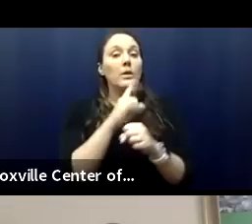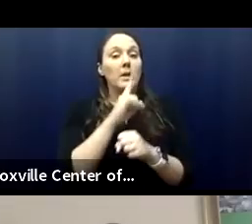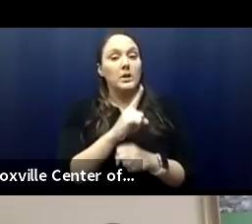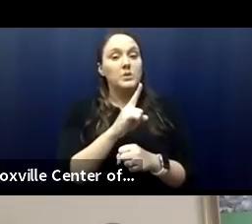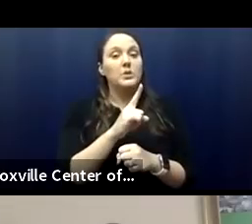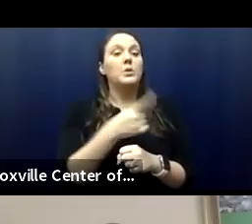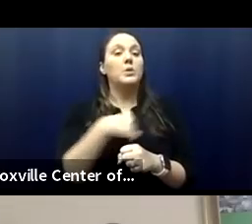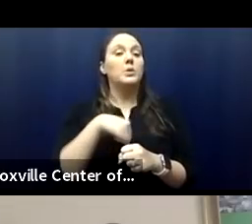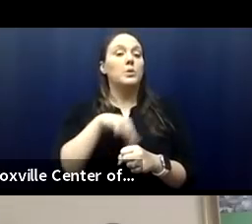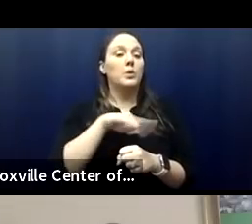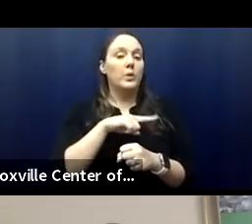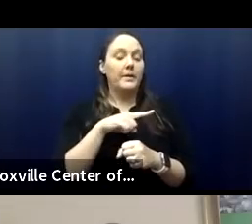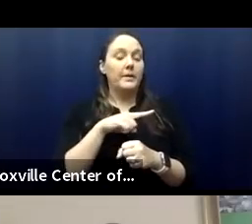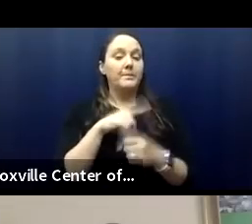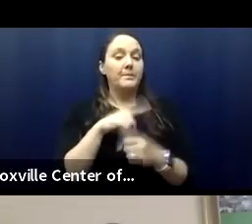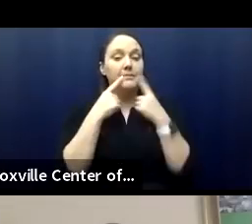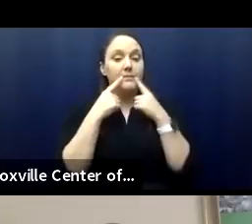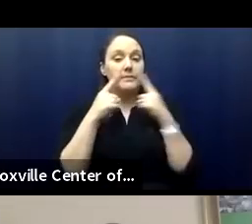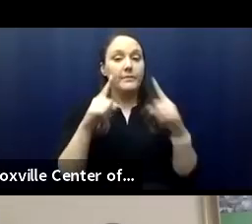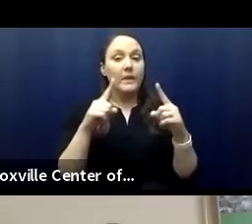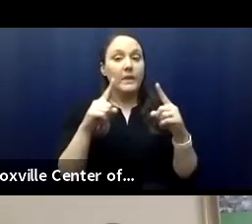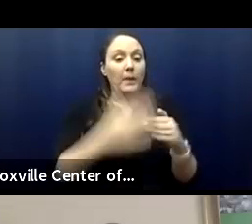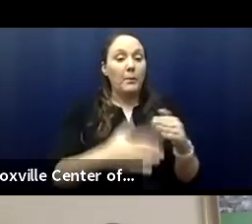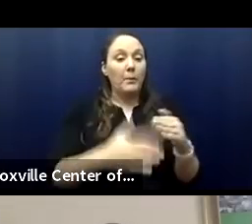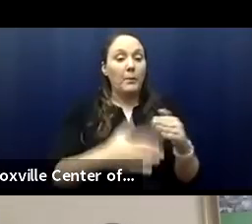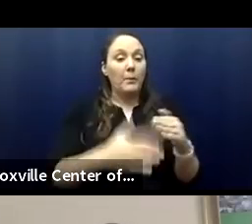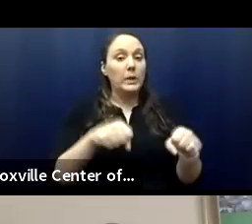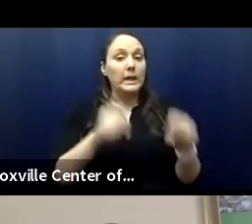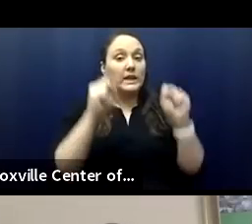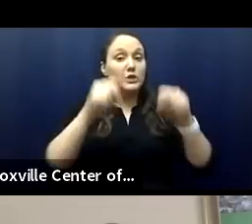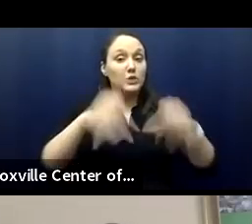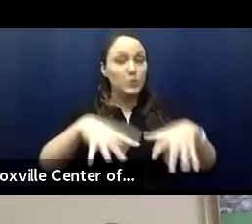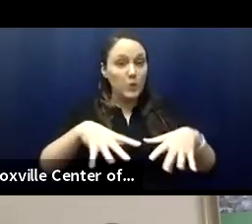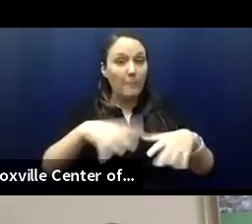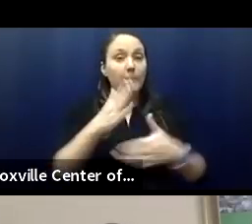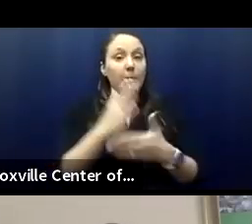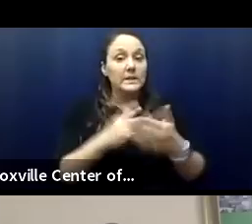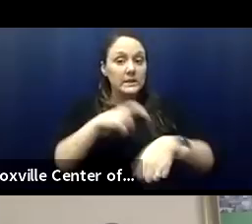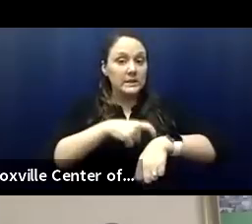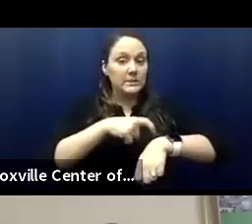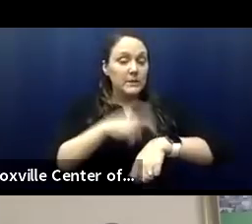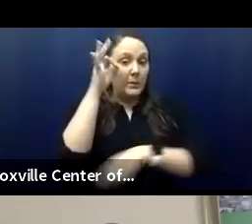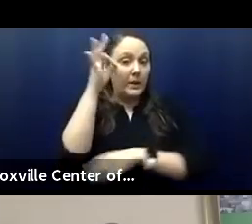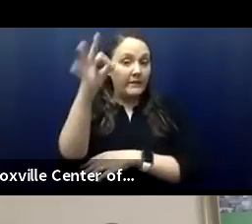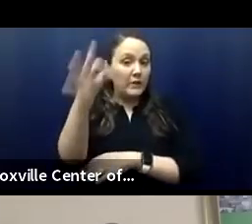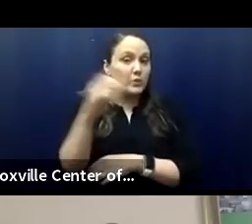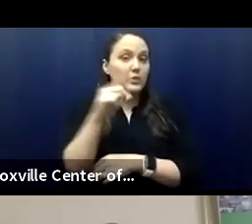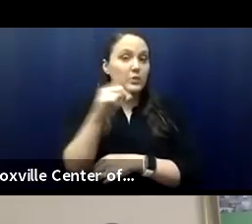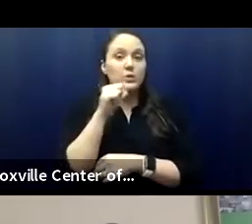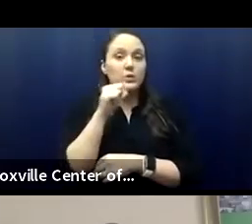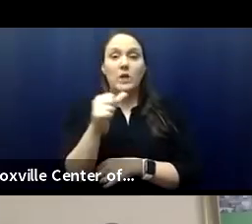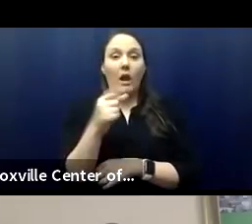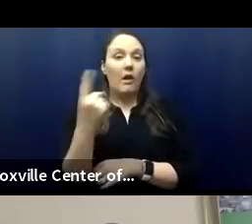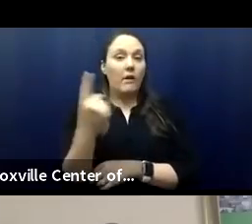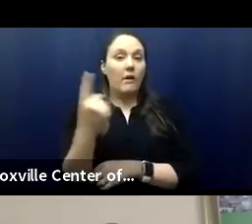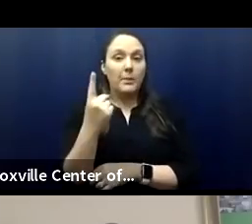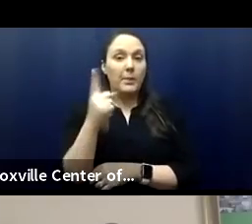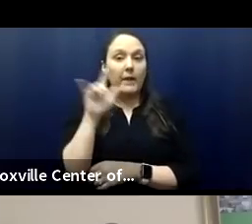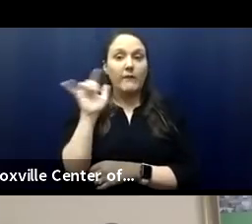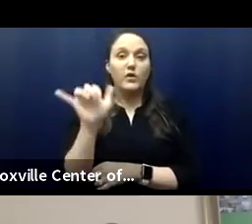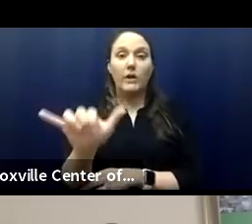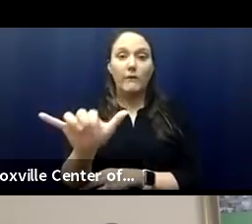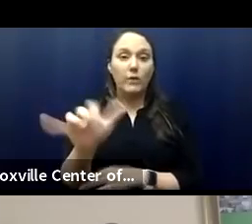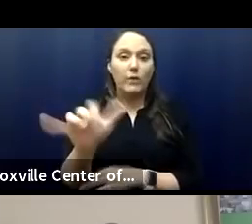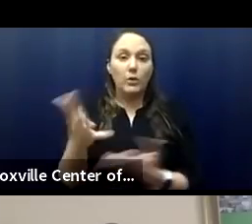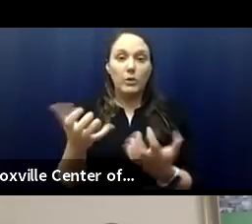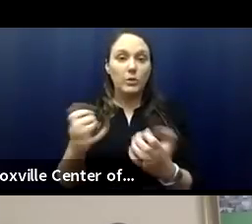a point where we can drop this at some point in the future. This is not going to be something that will be forever,